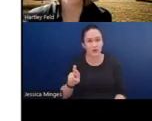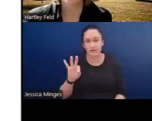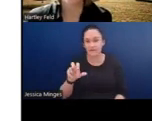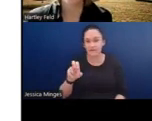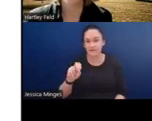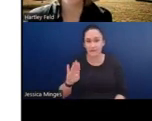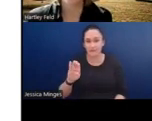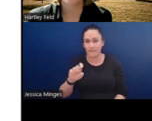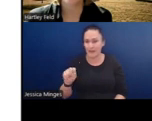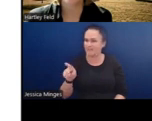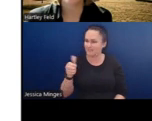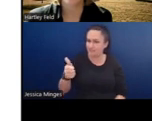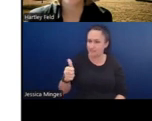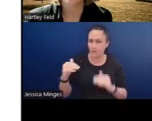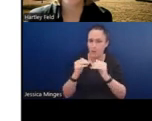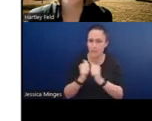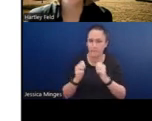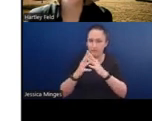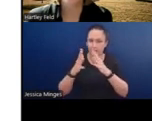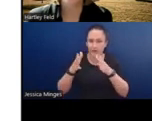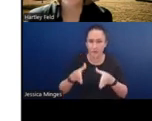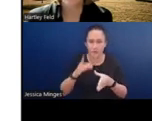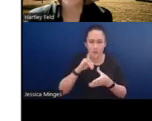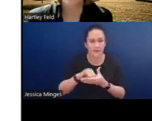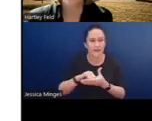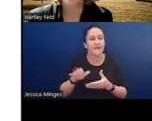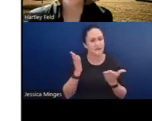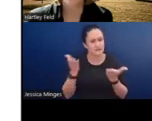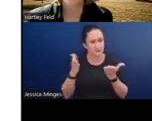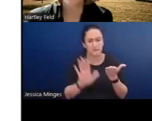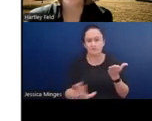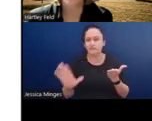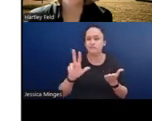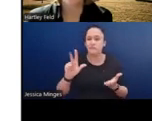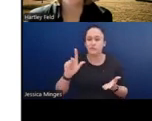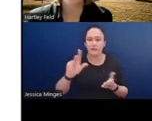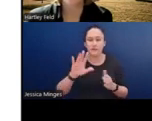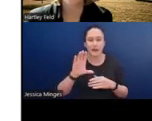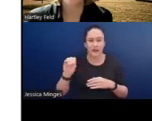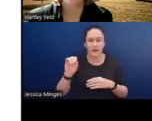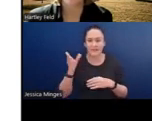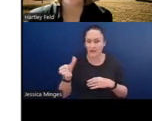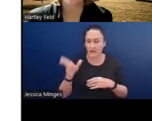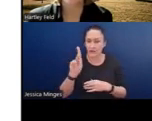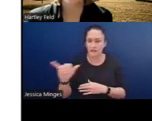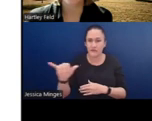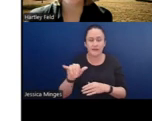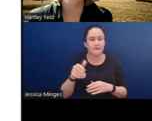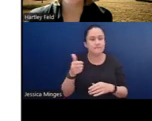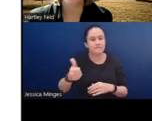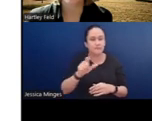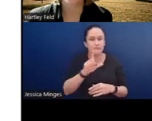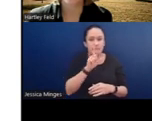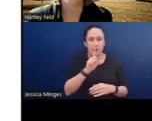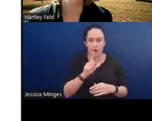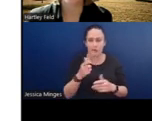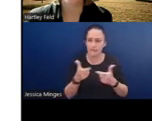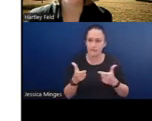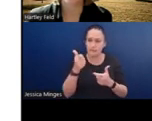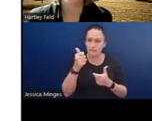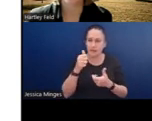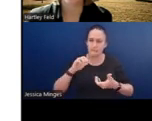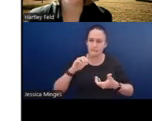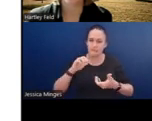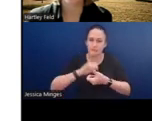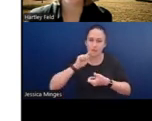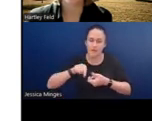co-founder of Voices of Hope, and they do serve 23 counties in Kentucky, and they were our majority partner